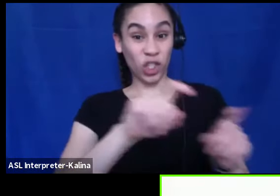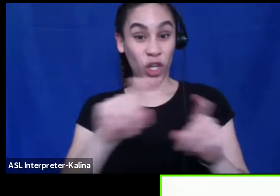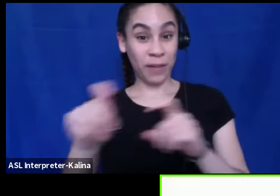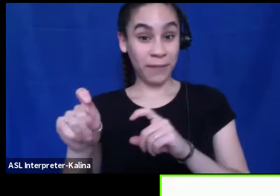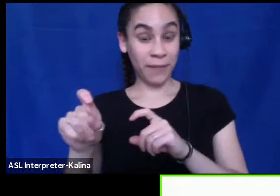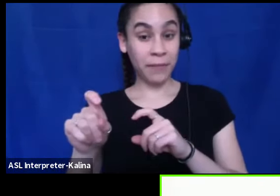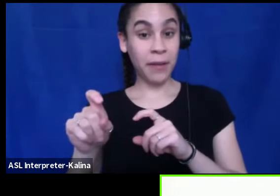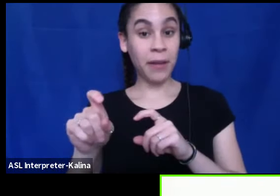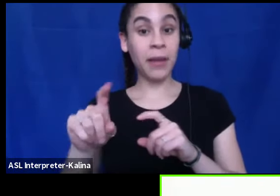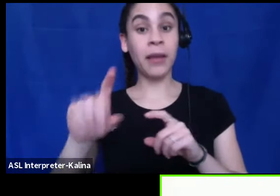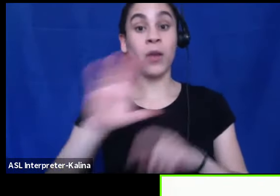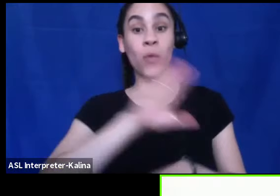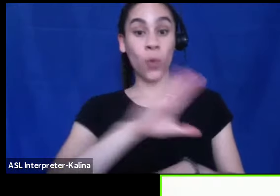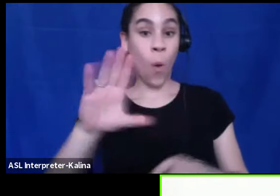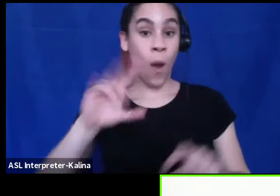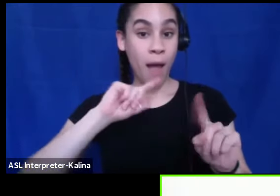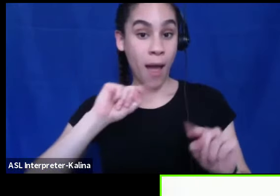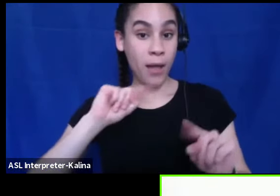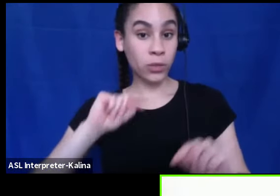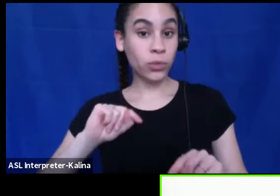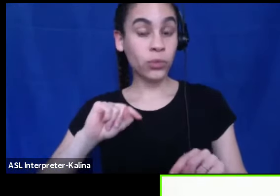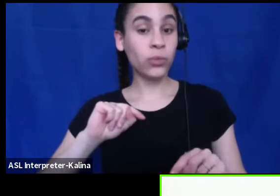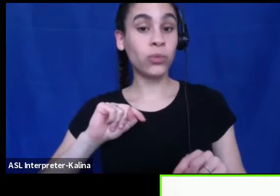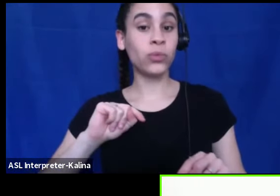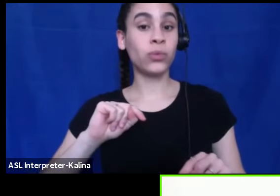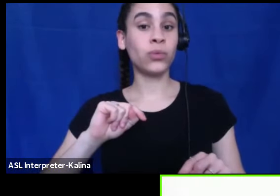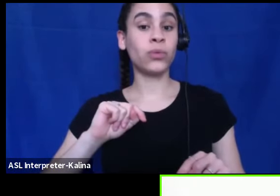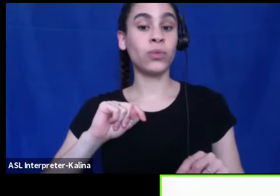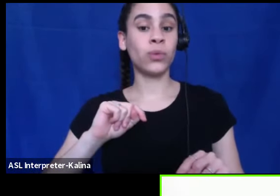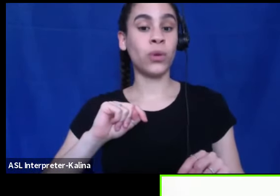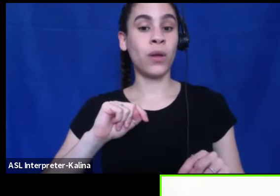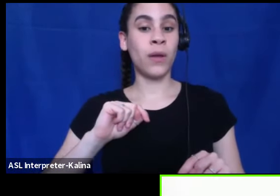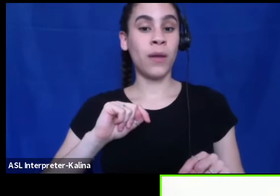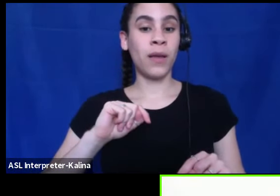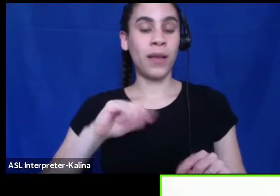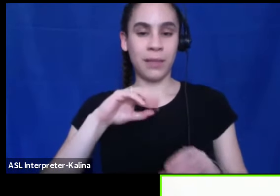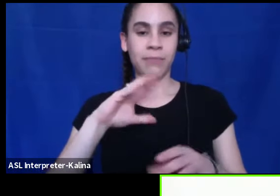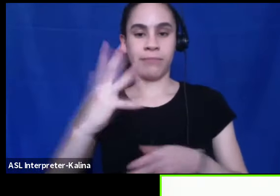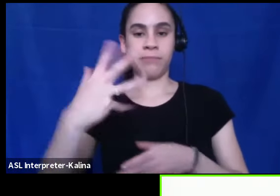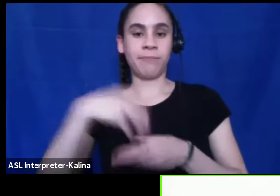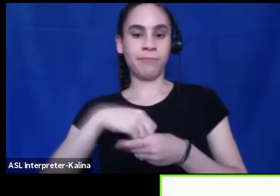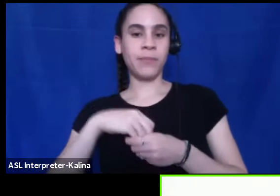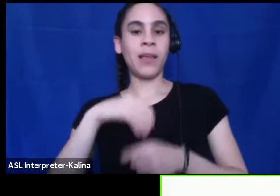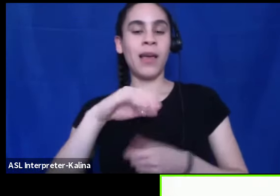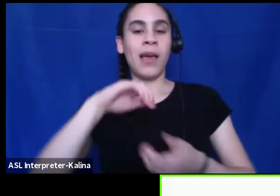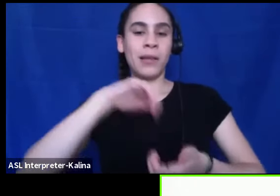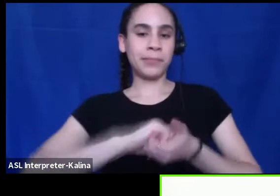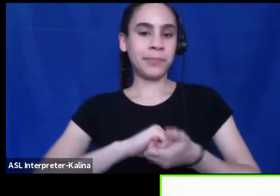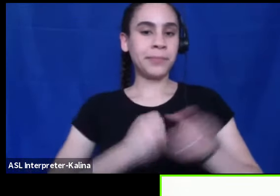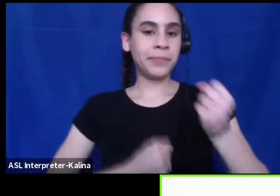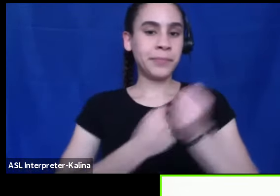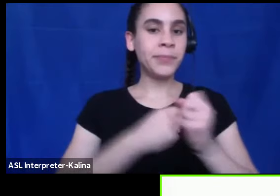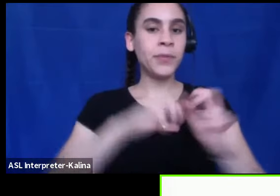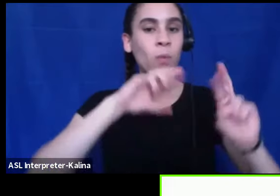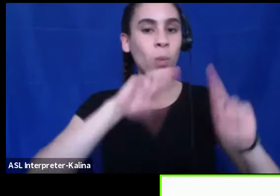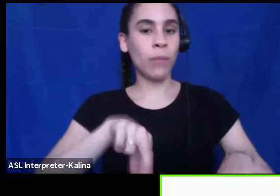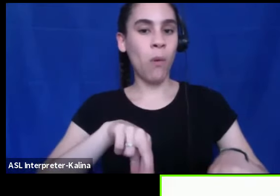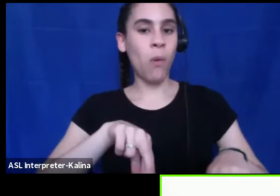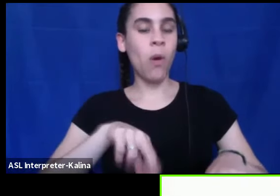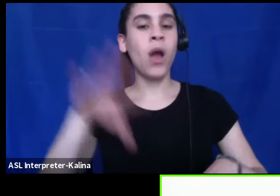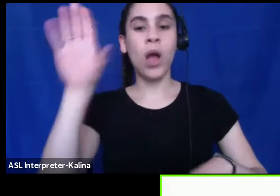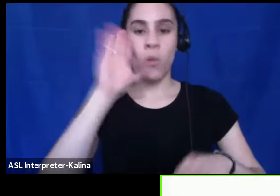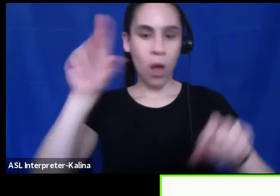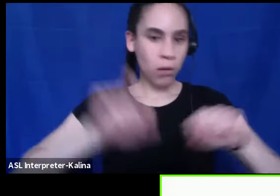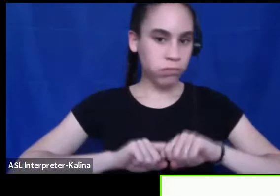the answers that you give in our allyship report that will come out in a couple months. So it'll come out, be public, so